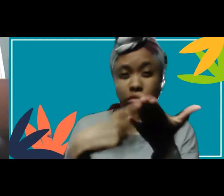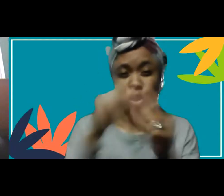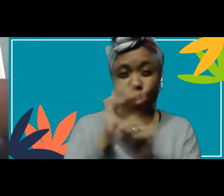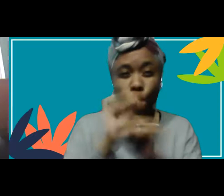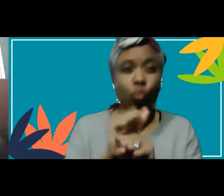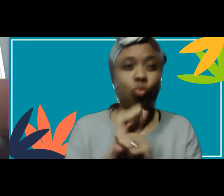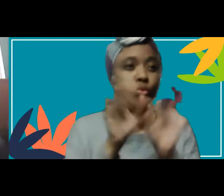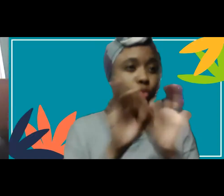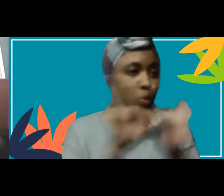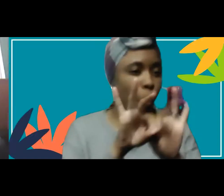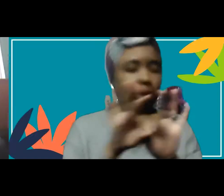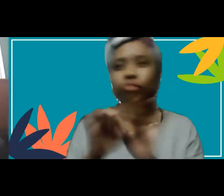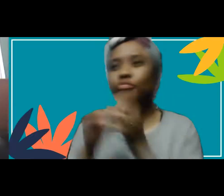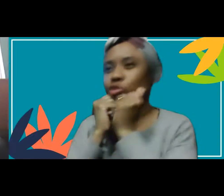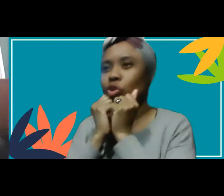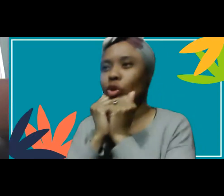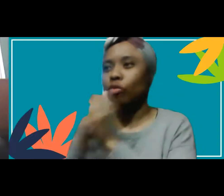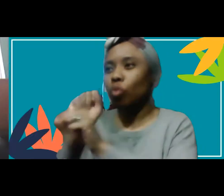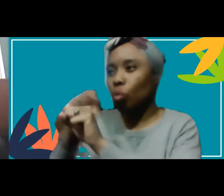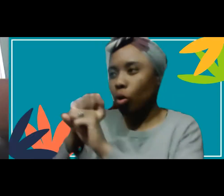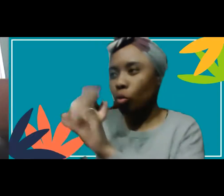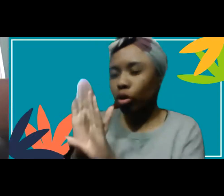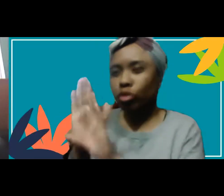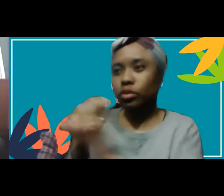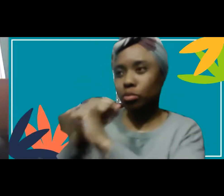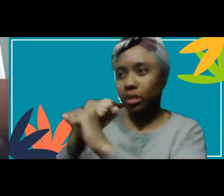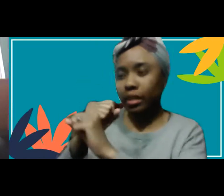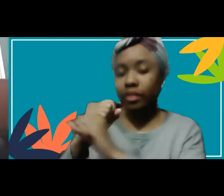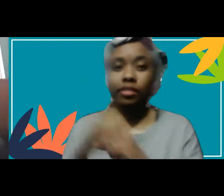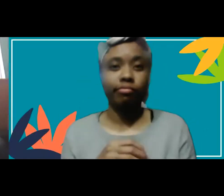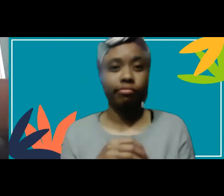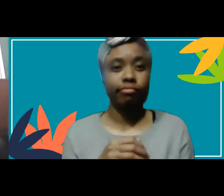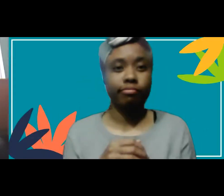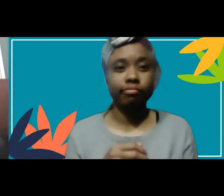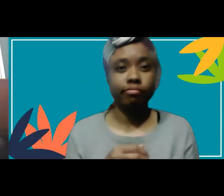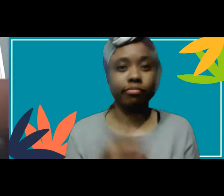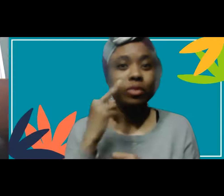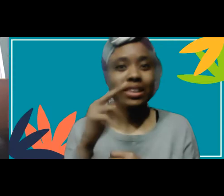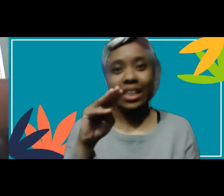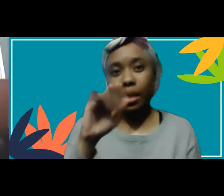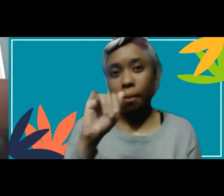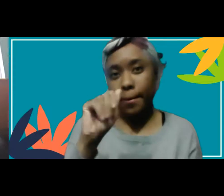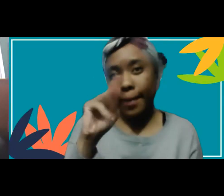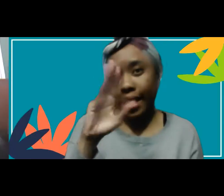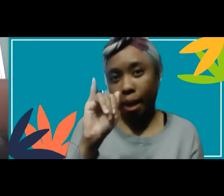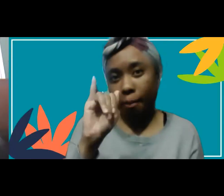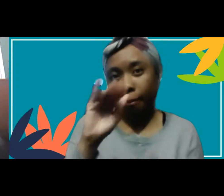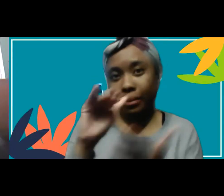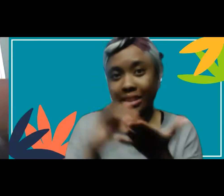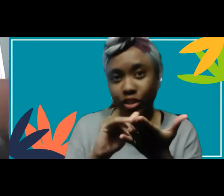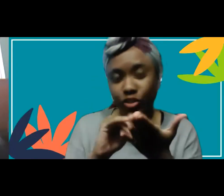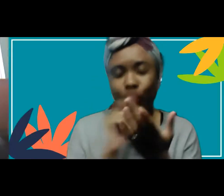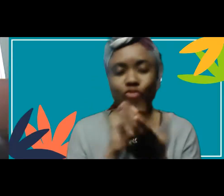really deserves worker protections. And worker protections, you know, as we see it at Miami Worker Center, really speaks, so I'm trying to slow down,